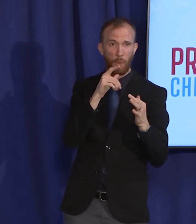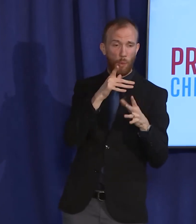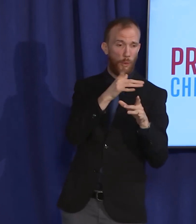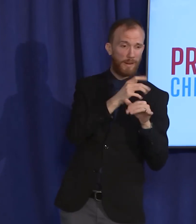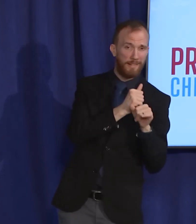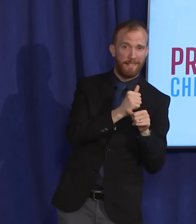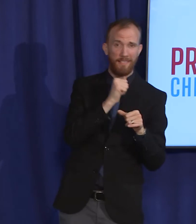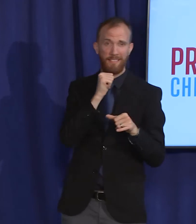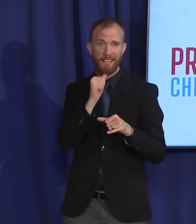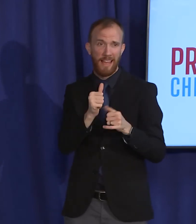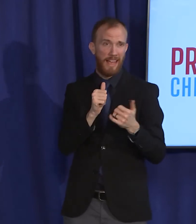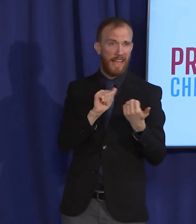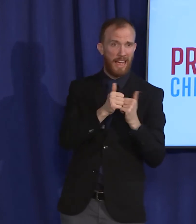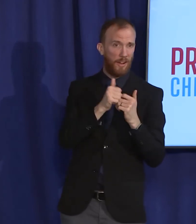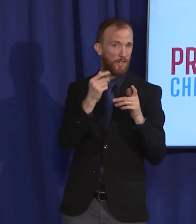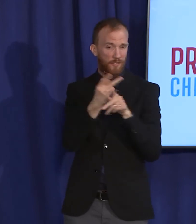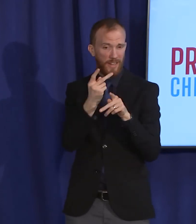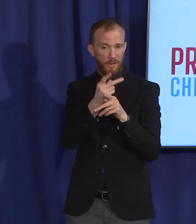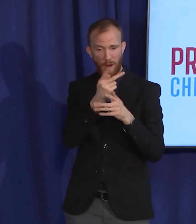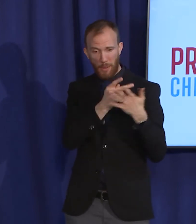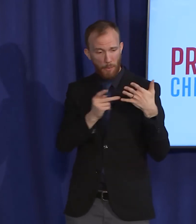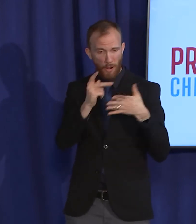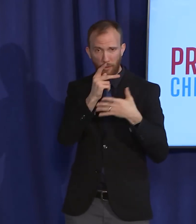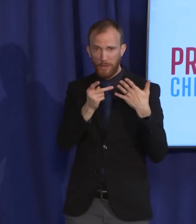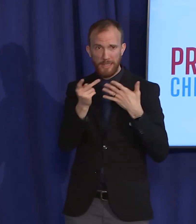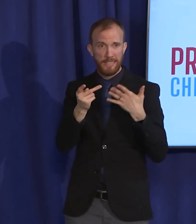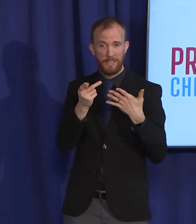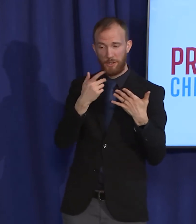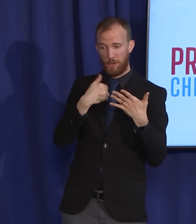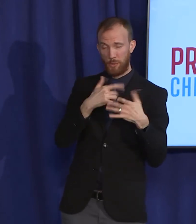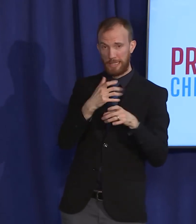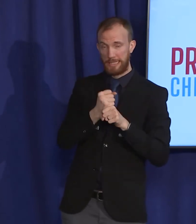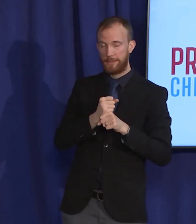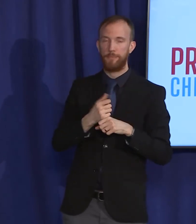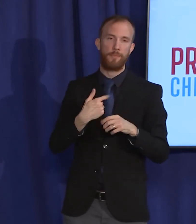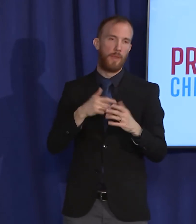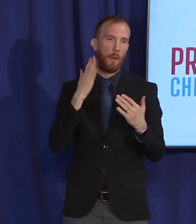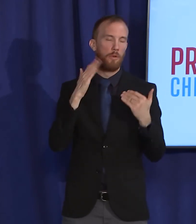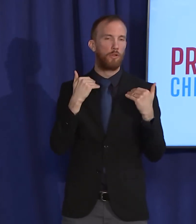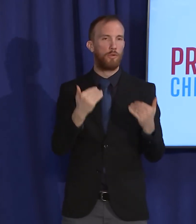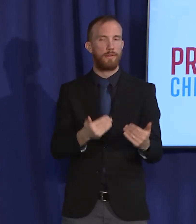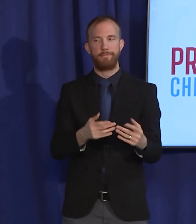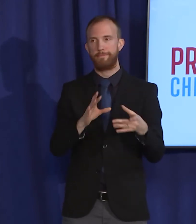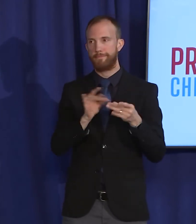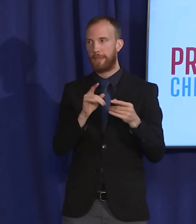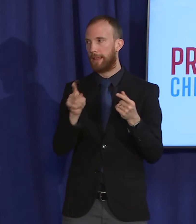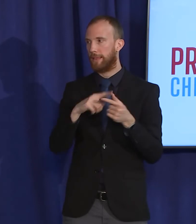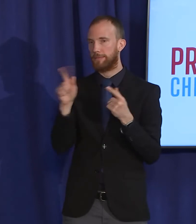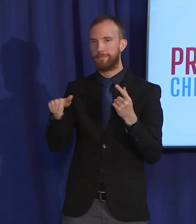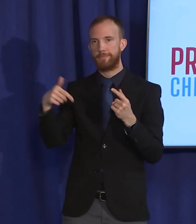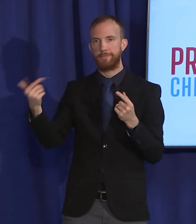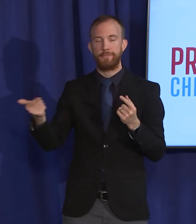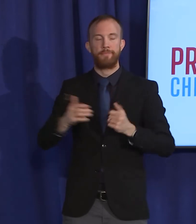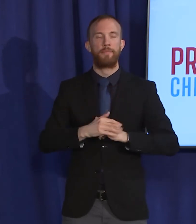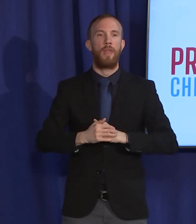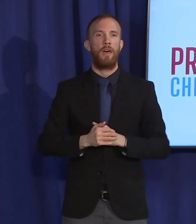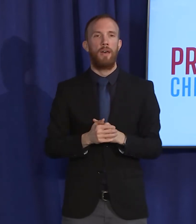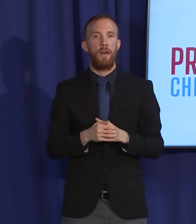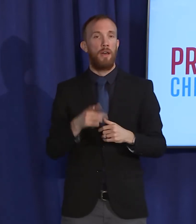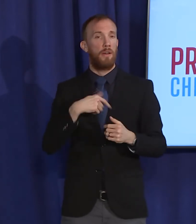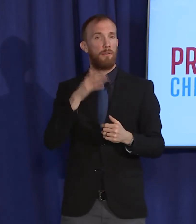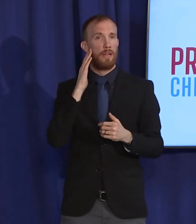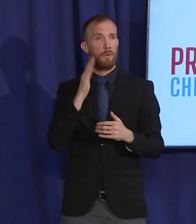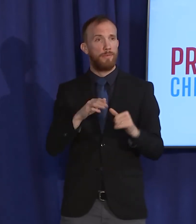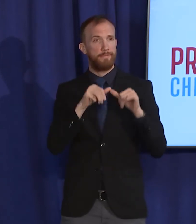gotten the vaccine? Well, I'll start and then I'll invite Dr. Arwady into the conversation. As we said, we're going to continue